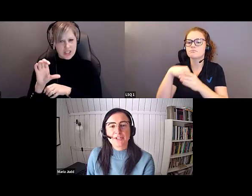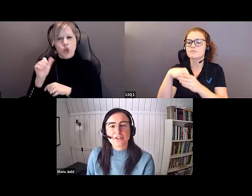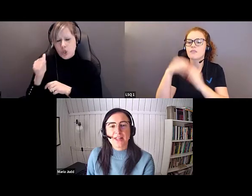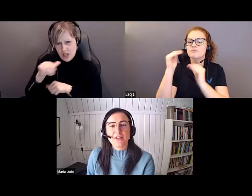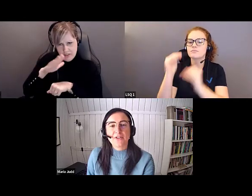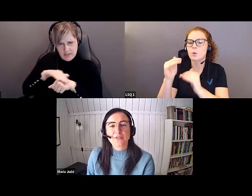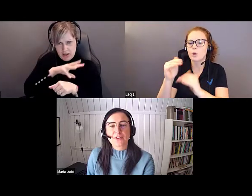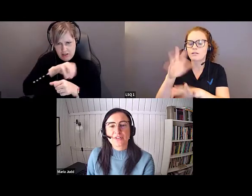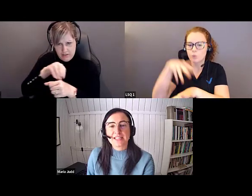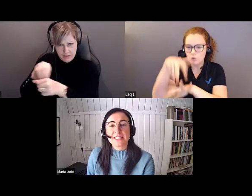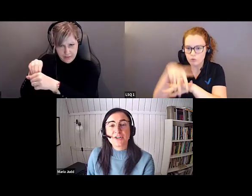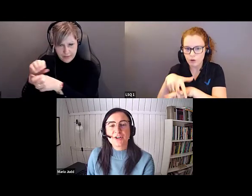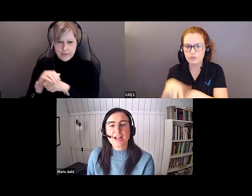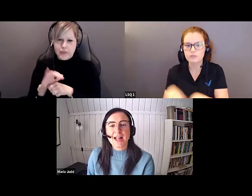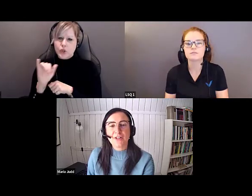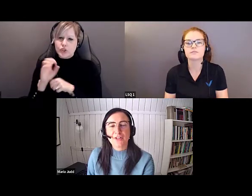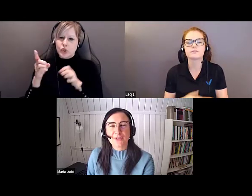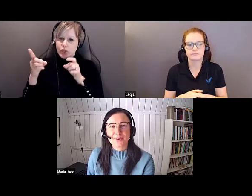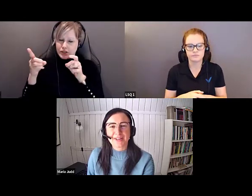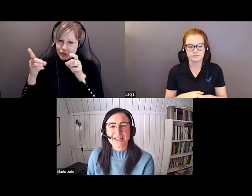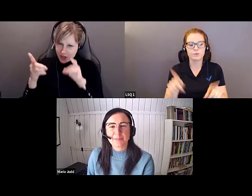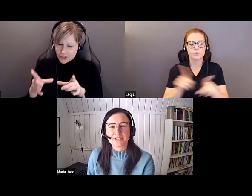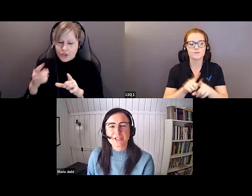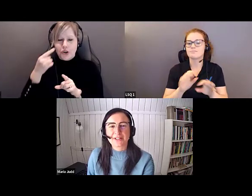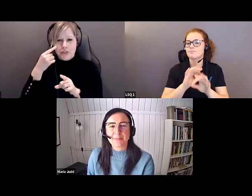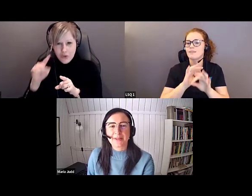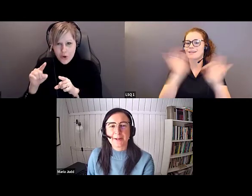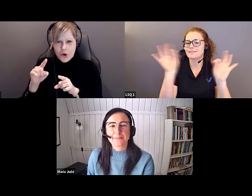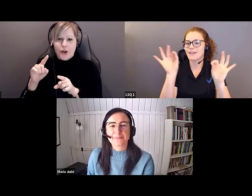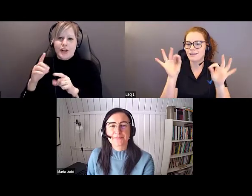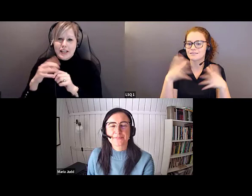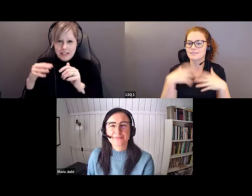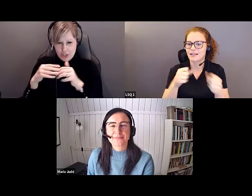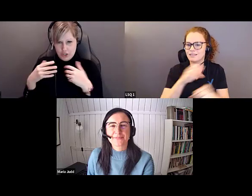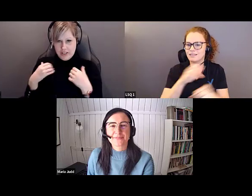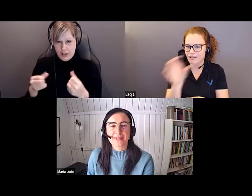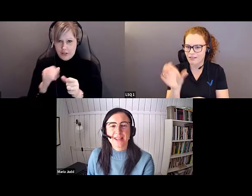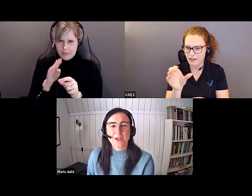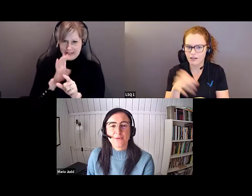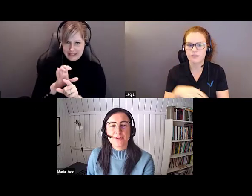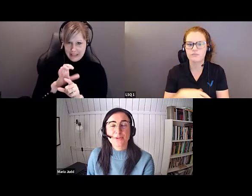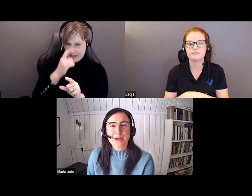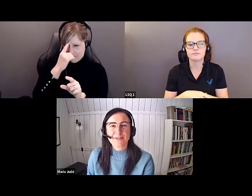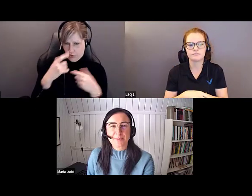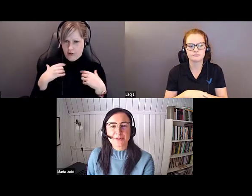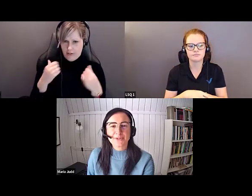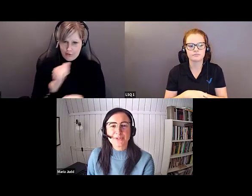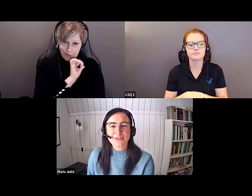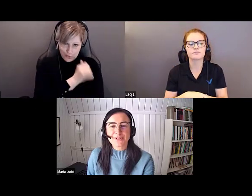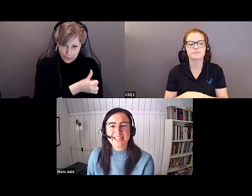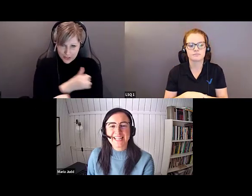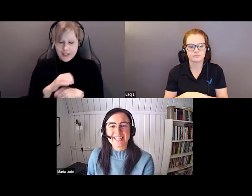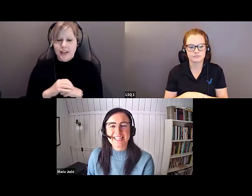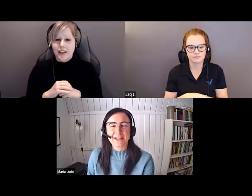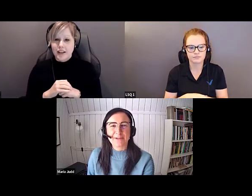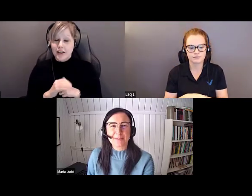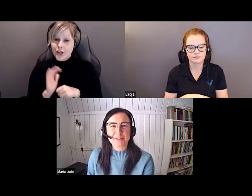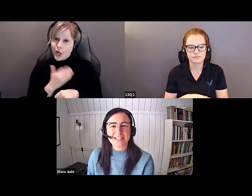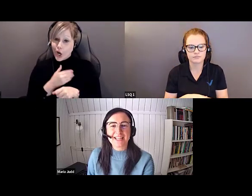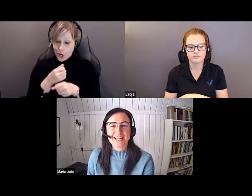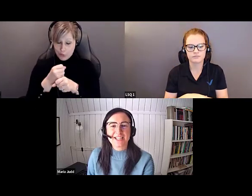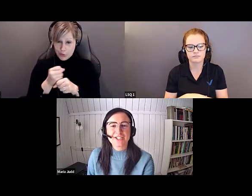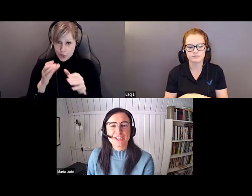of Aboriginal Health for the Interior Health Authority in British Columbia. We also have our producers,